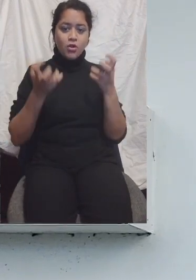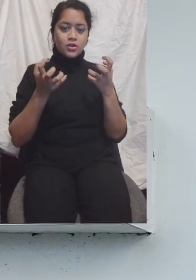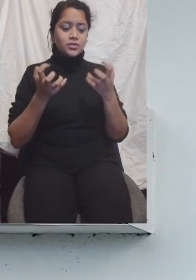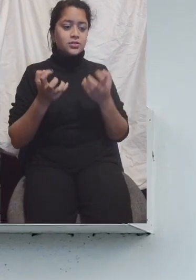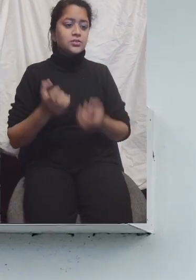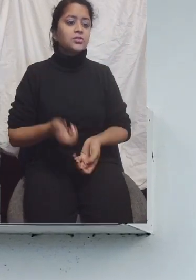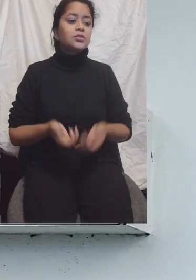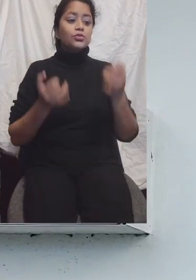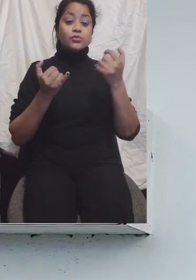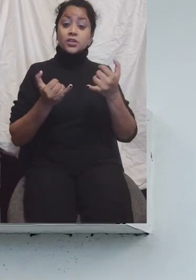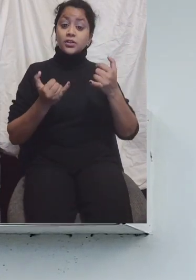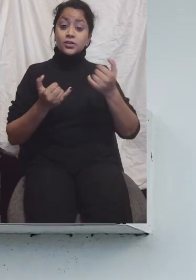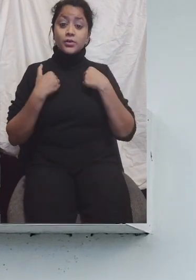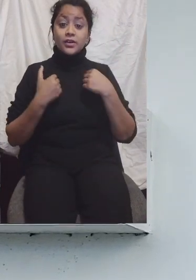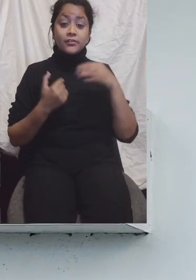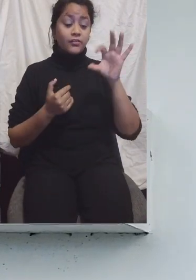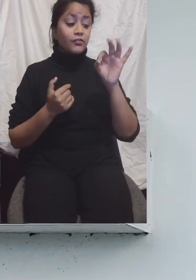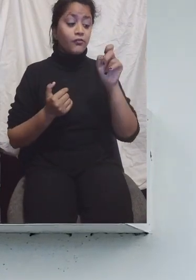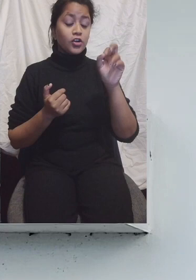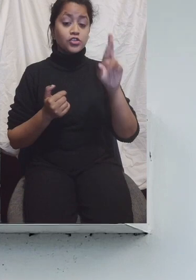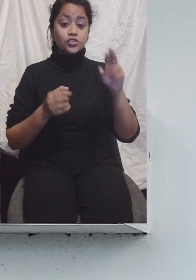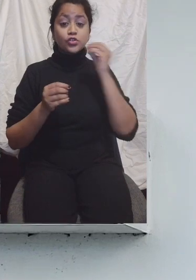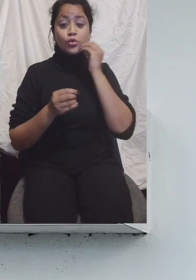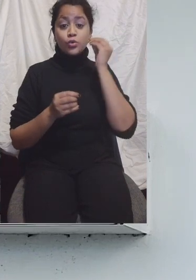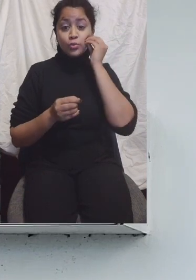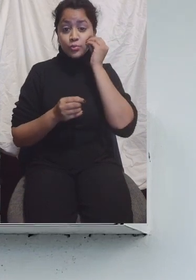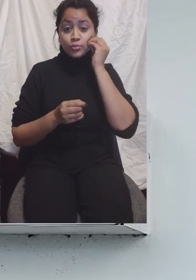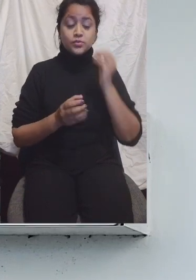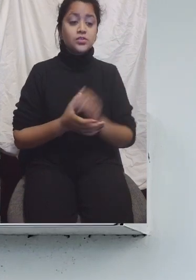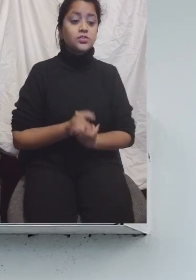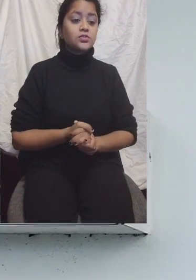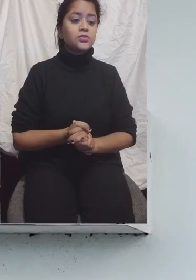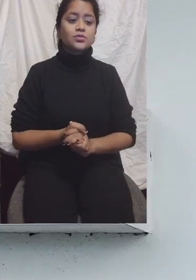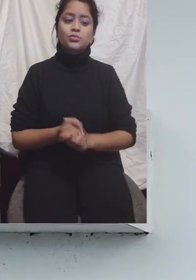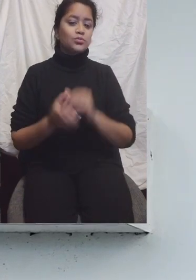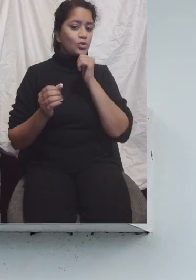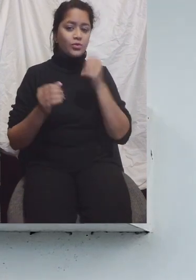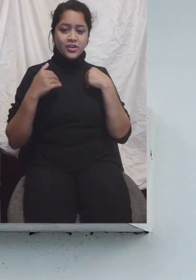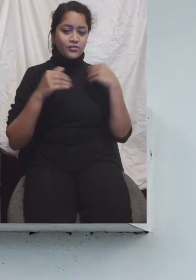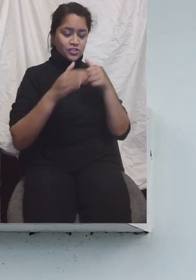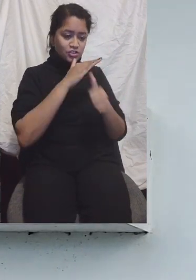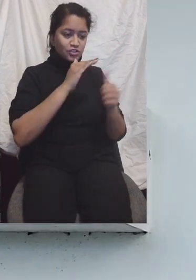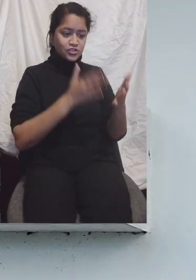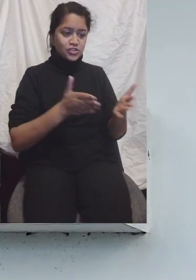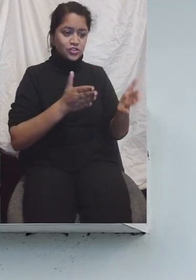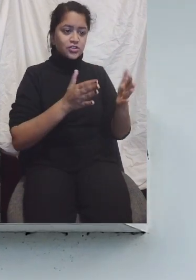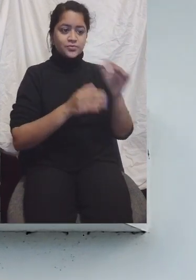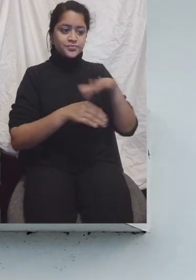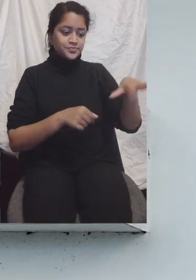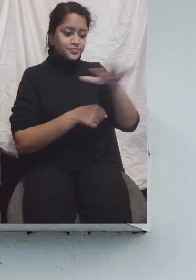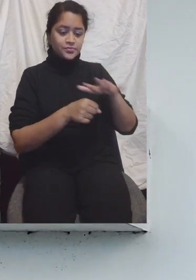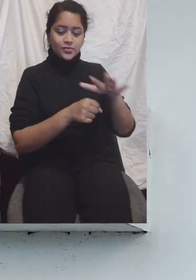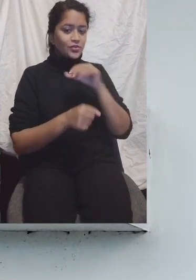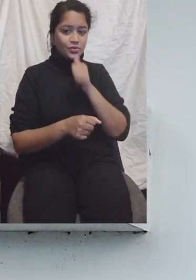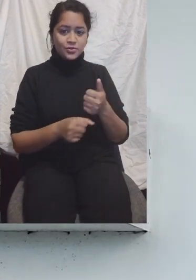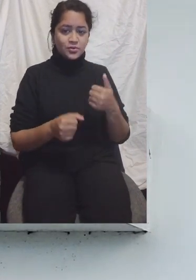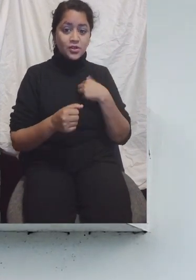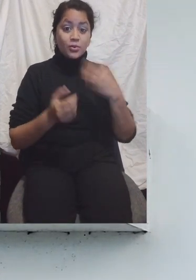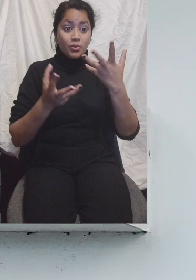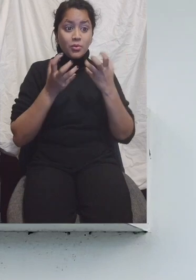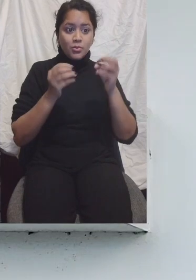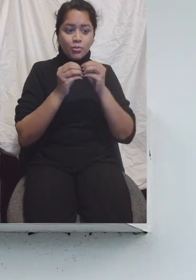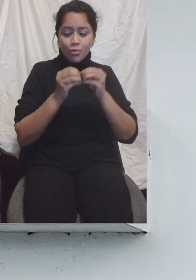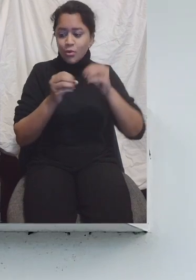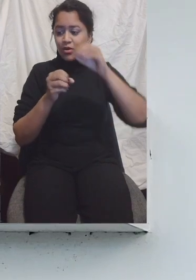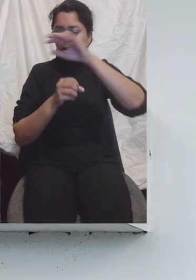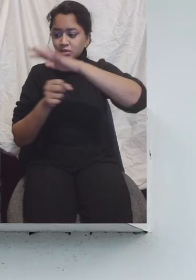we're always looking to expand. We have a kennels in one of the team's gardens in Savannah. We use foster homes for all our dogs. We don't have